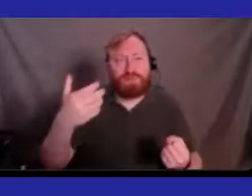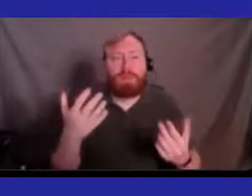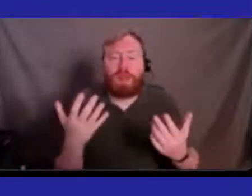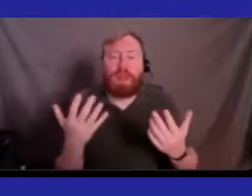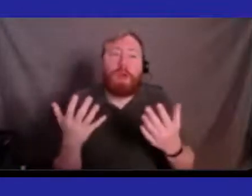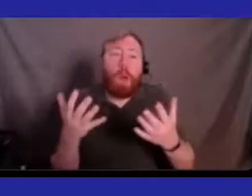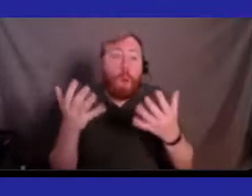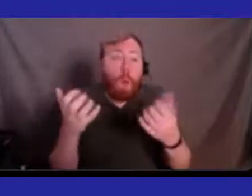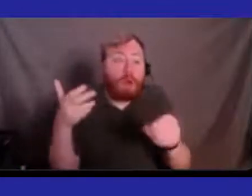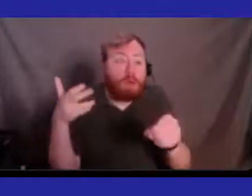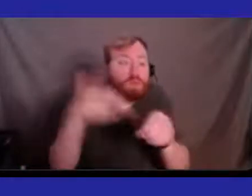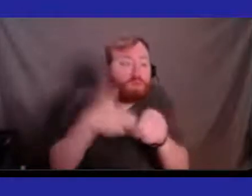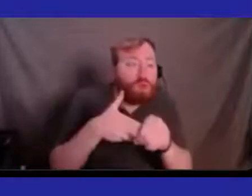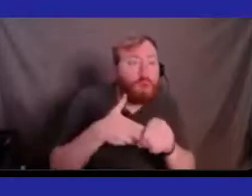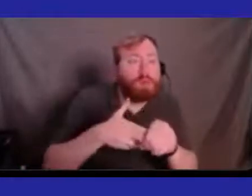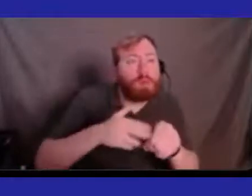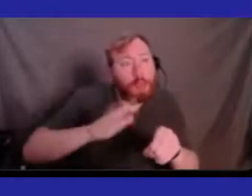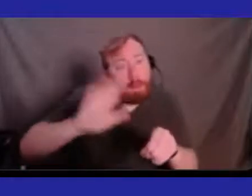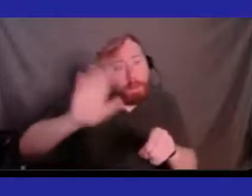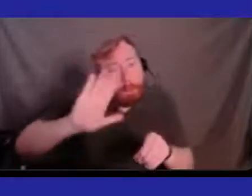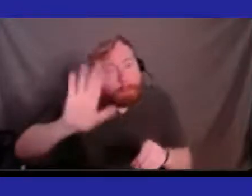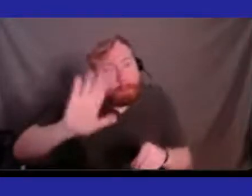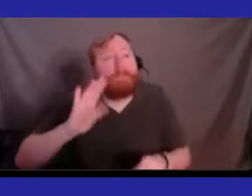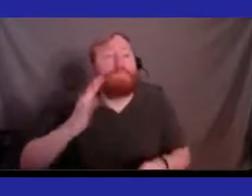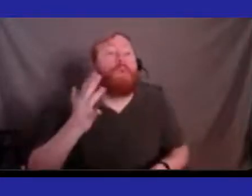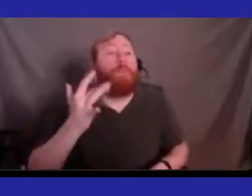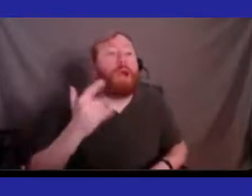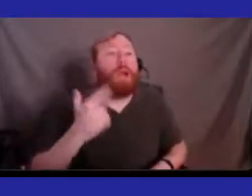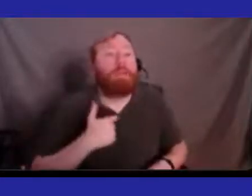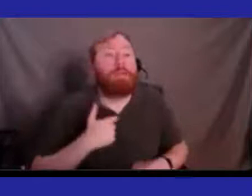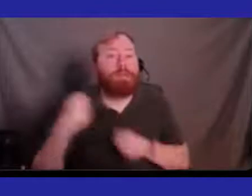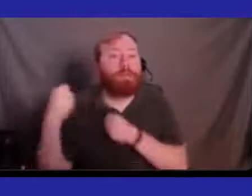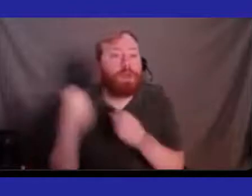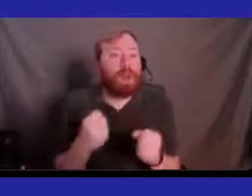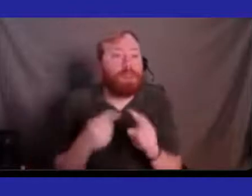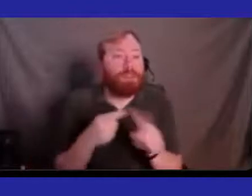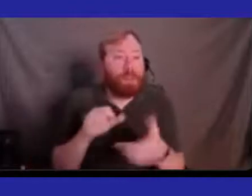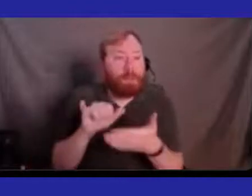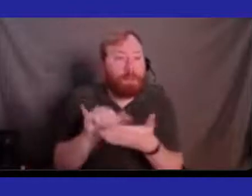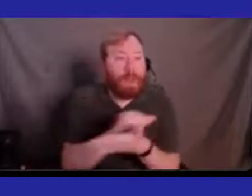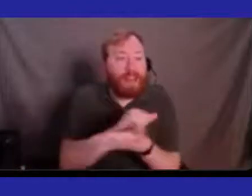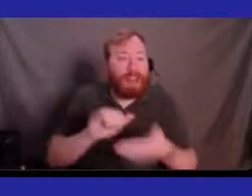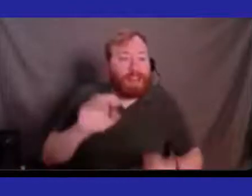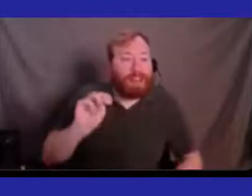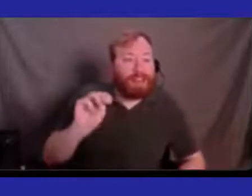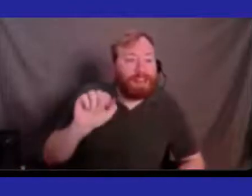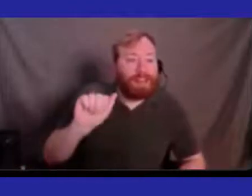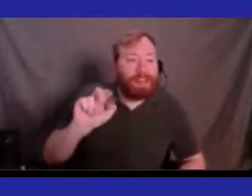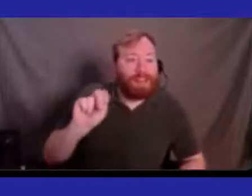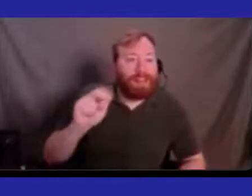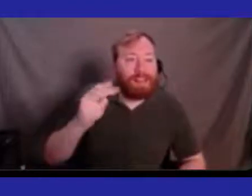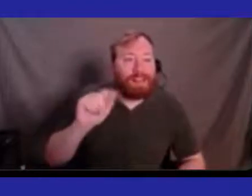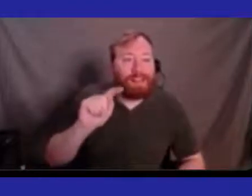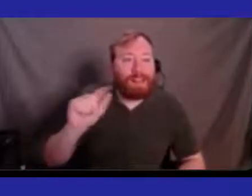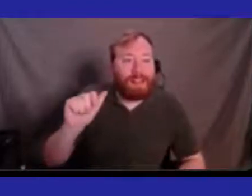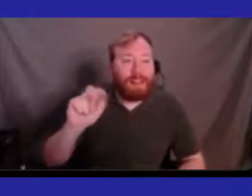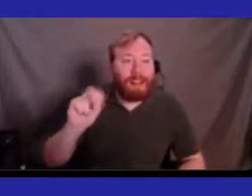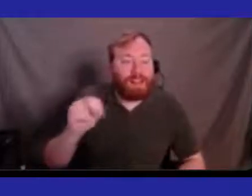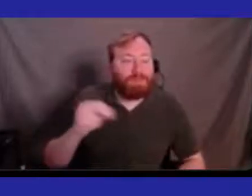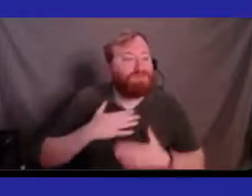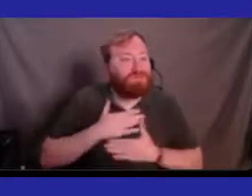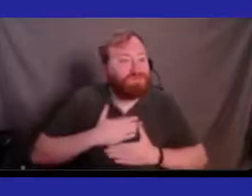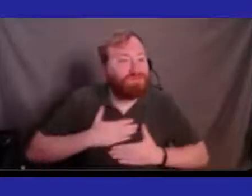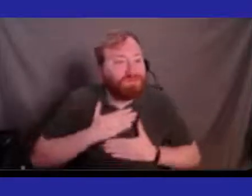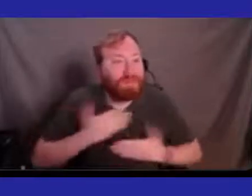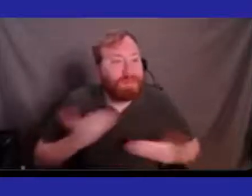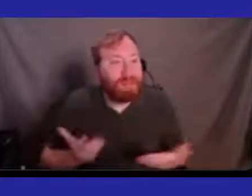to say hello because I was coming from Manhattan. It's been a lot, so it's a pleasure to be here. I'm a chair for the